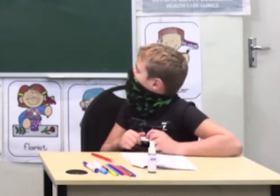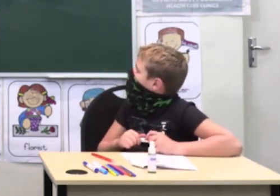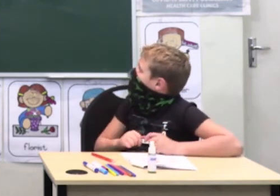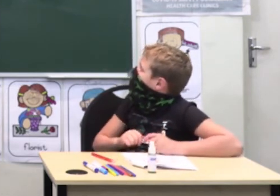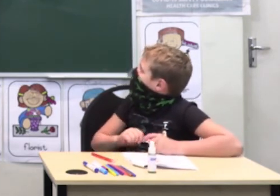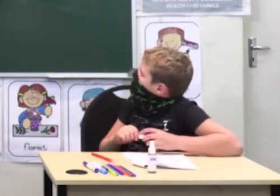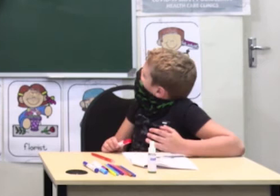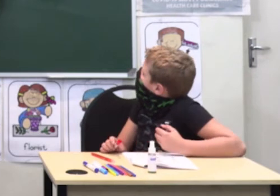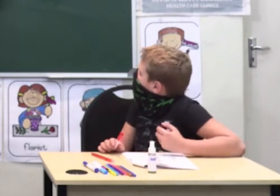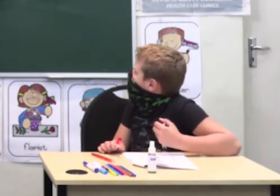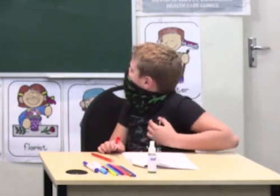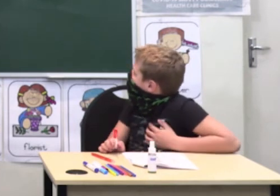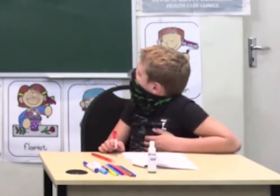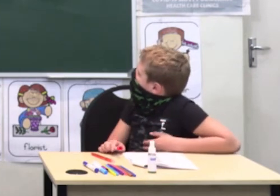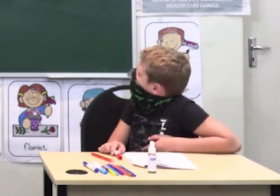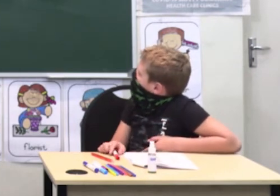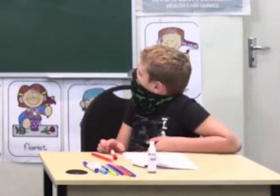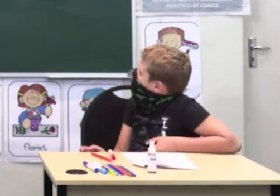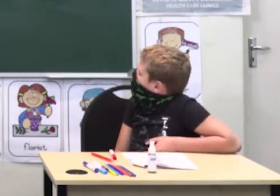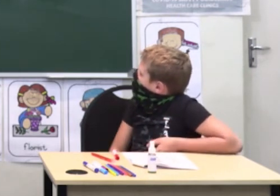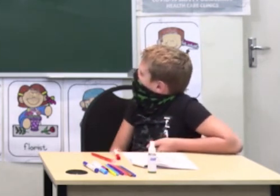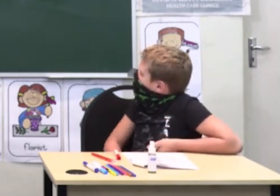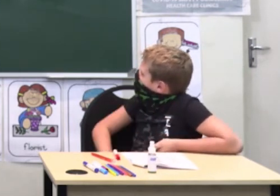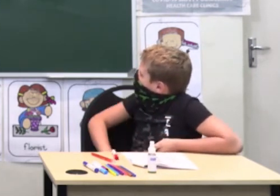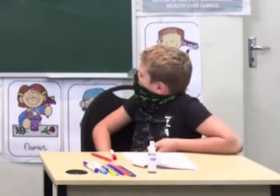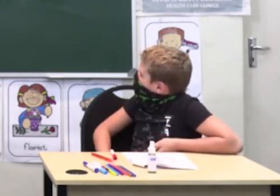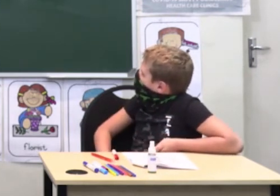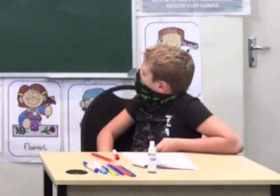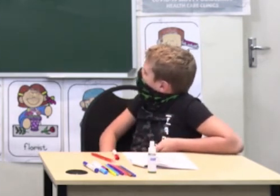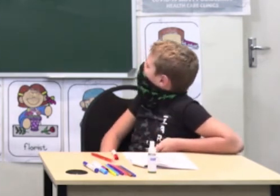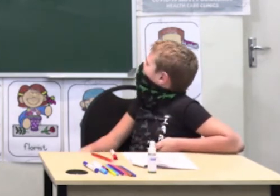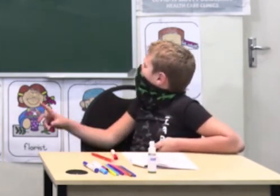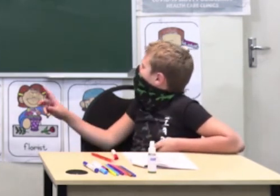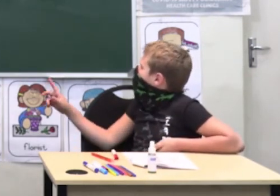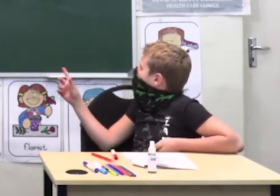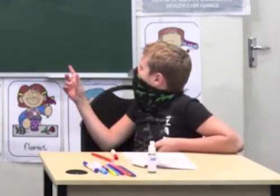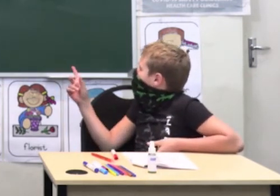Okay, now how about this one here? How many vowel sounds do you see?